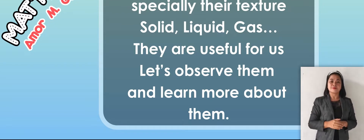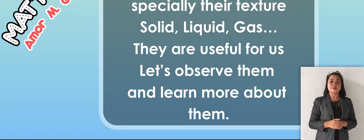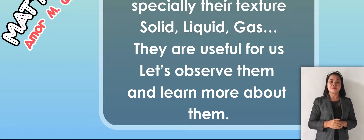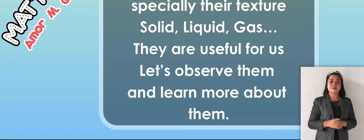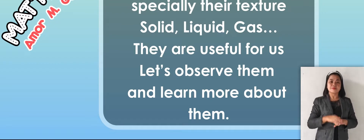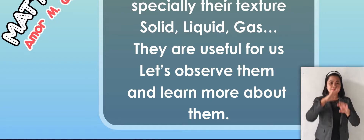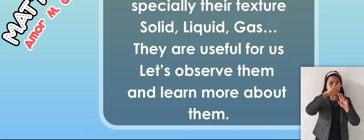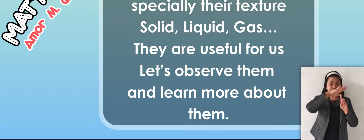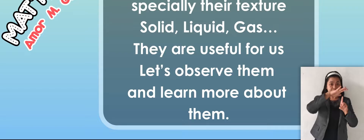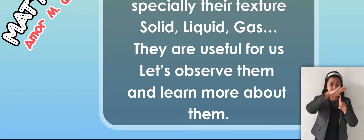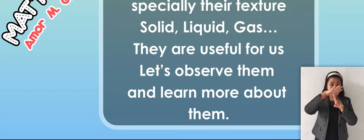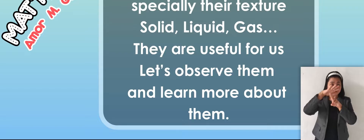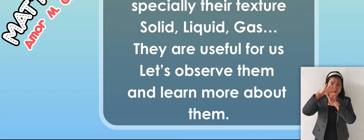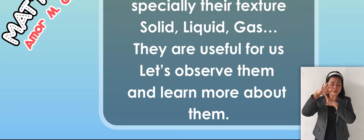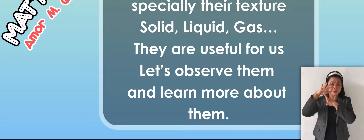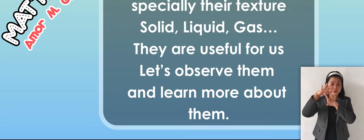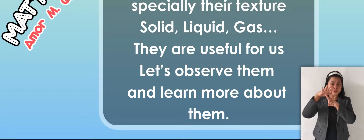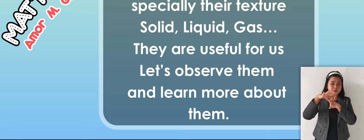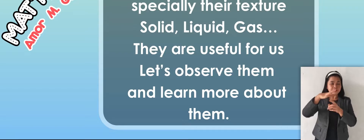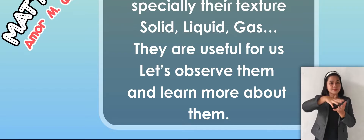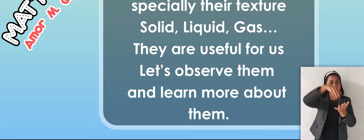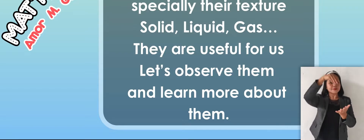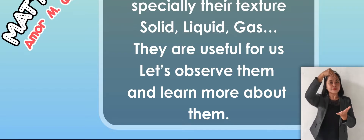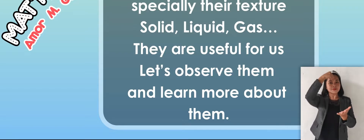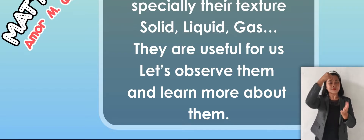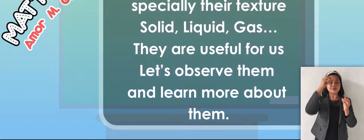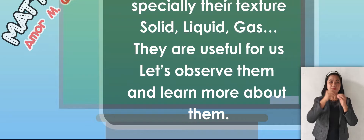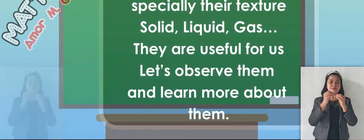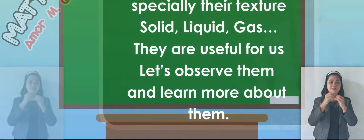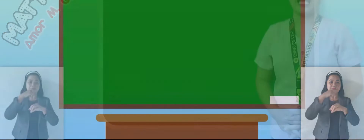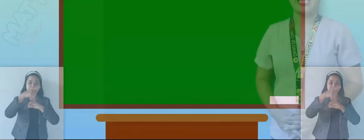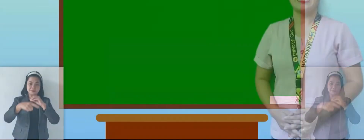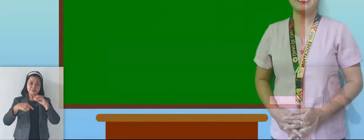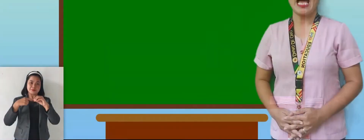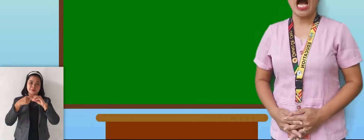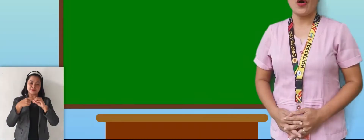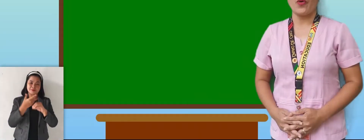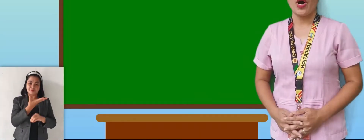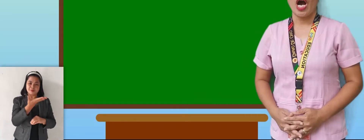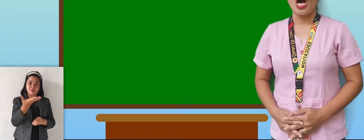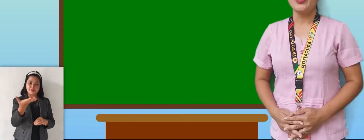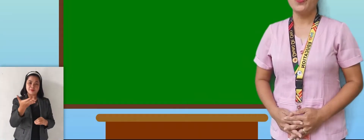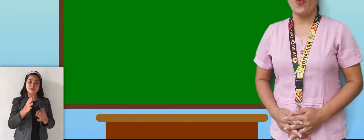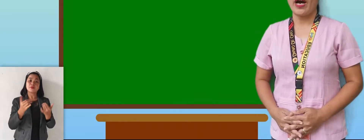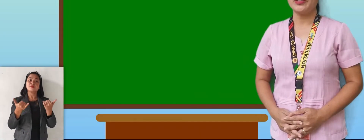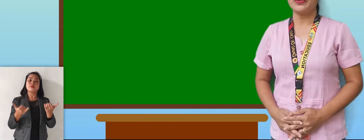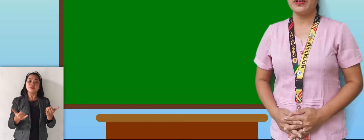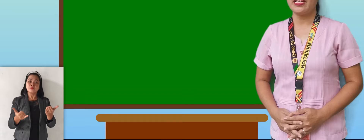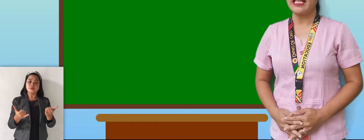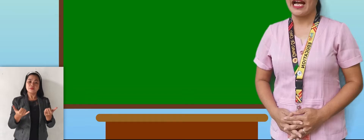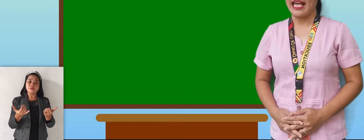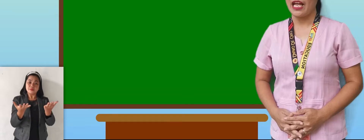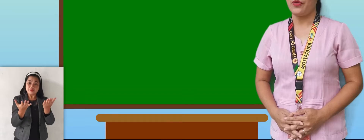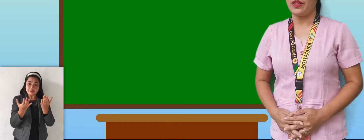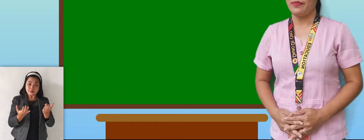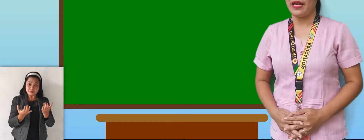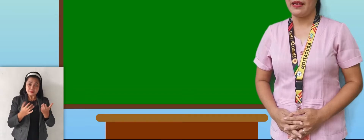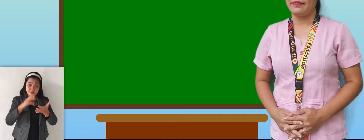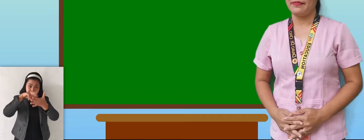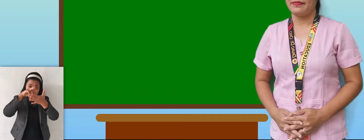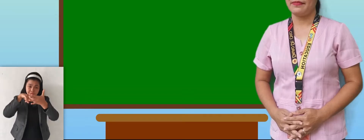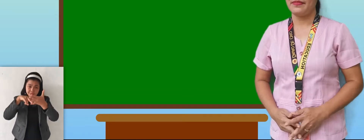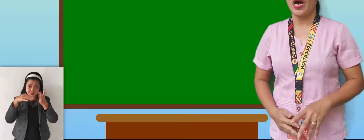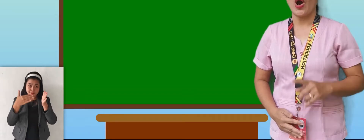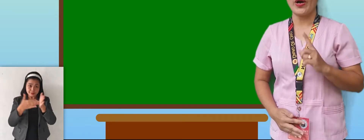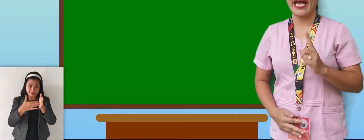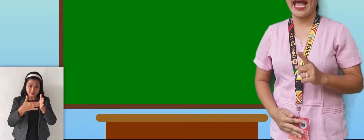them and learn more about them. Now, you want to read it again with me?